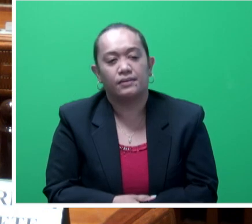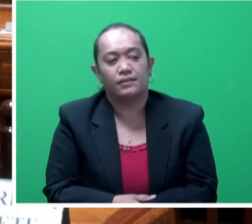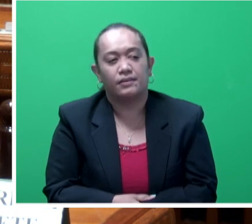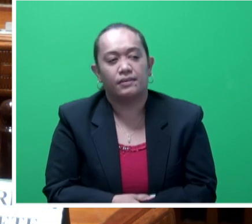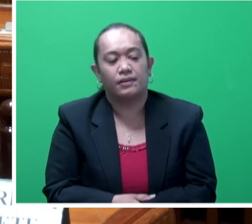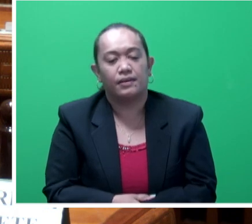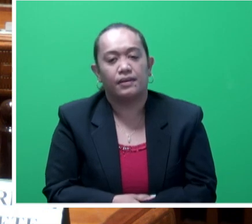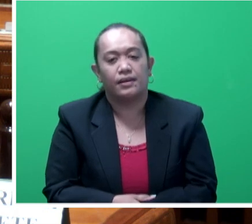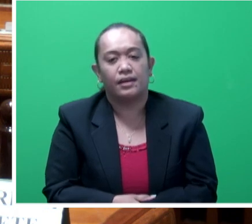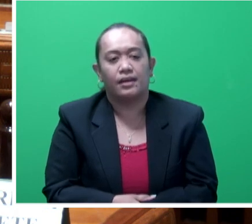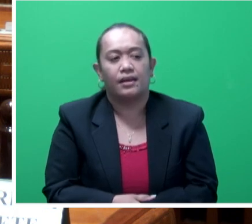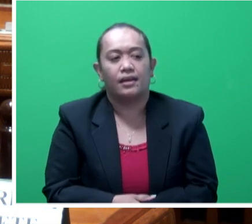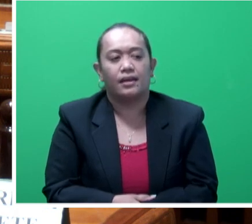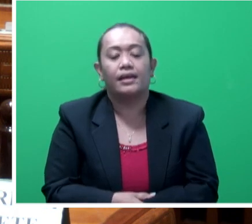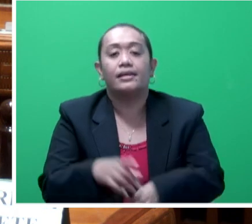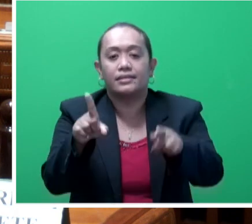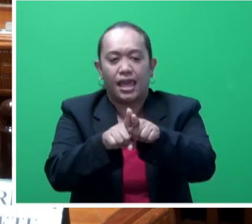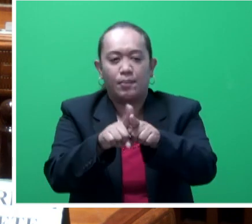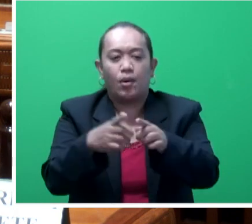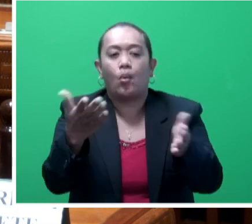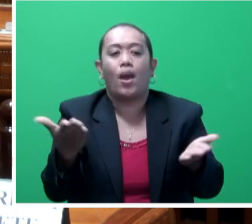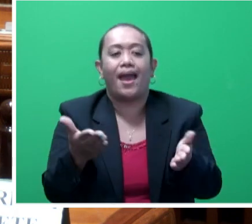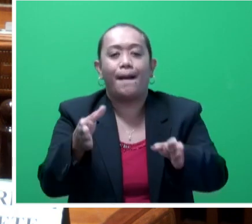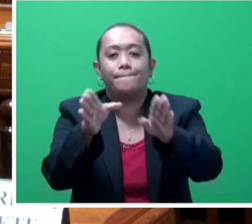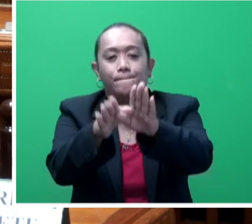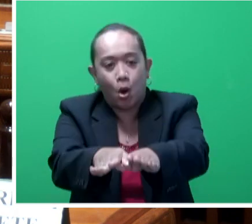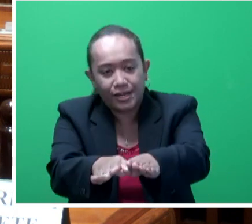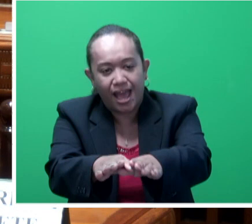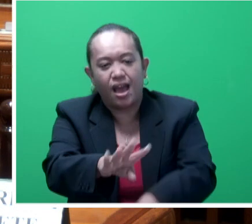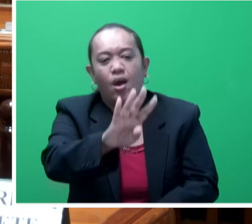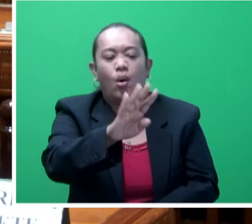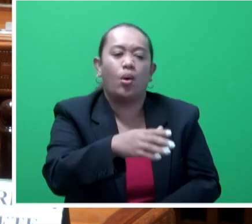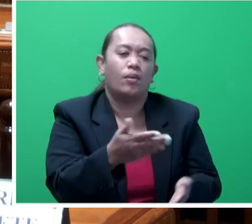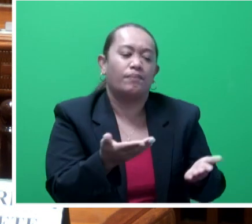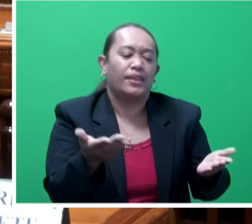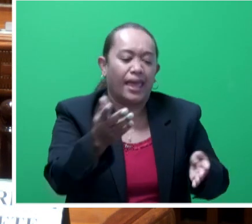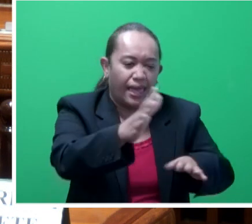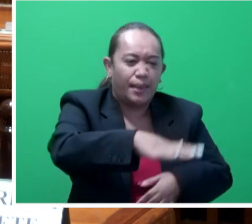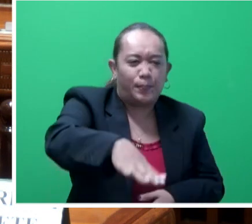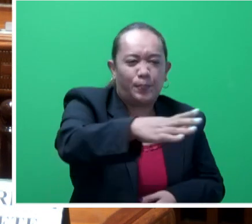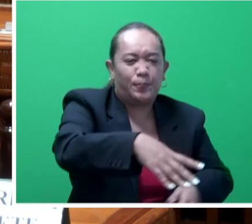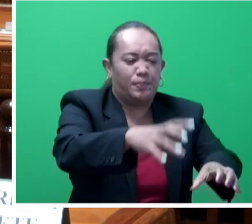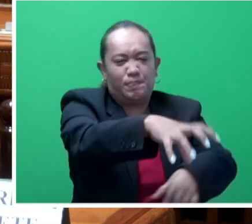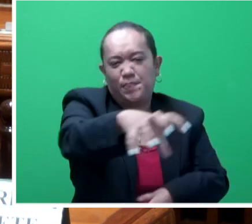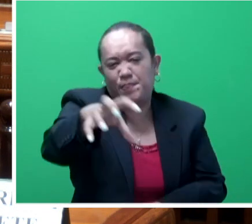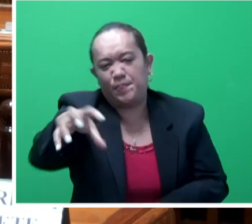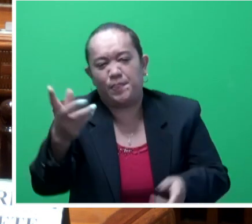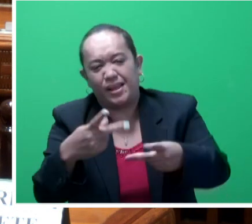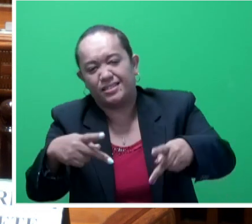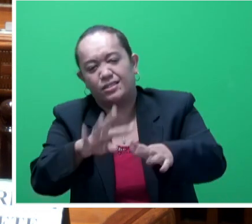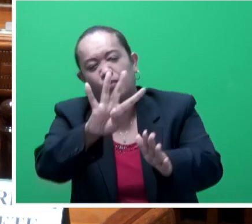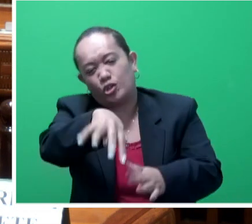in bottleneck and choke points to ensure the smooth transition of traffic for all daily